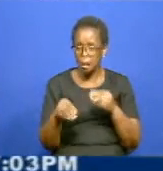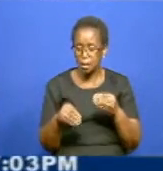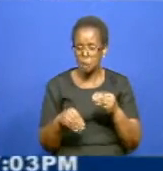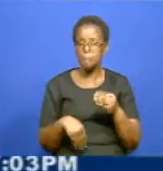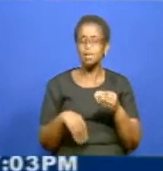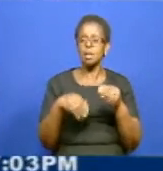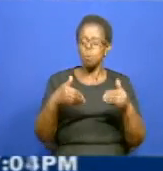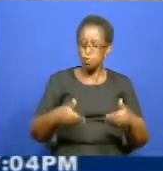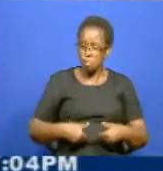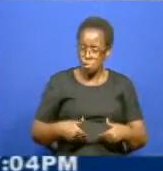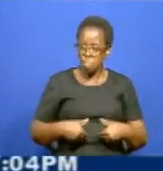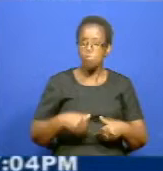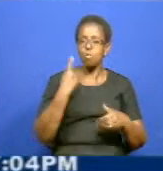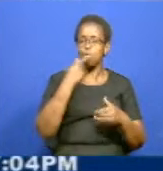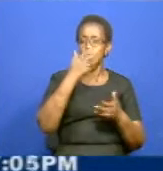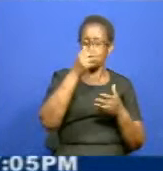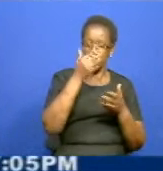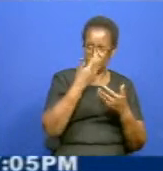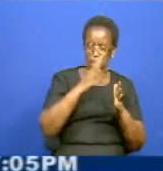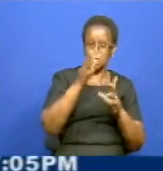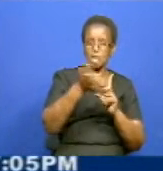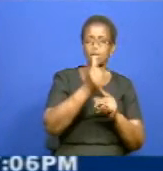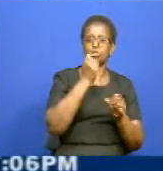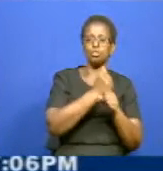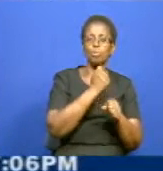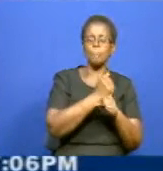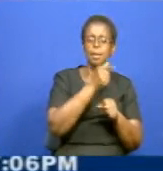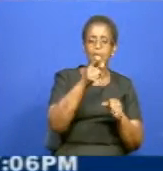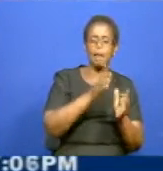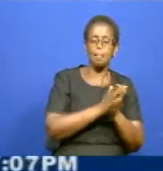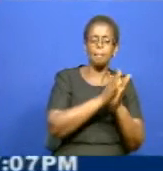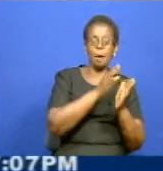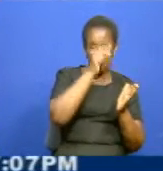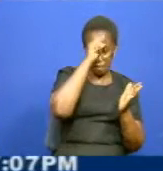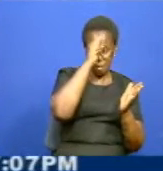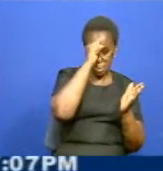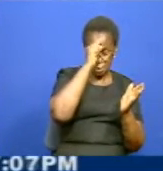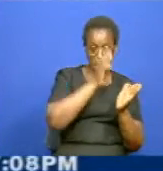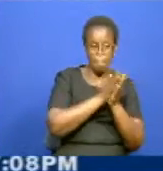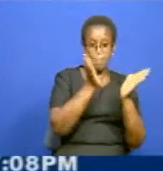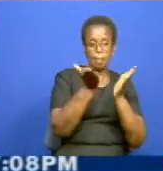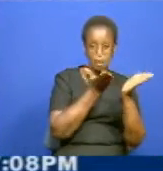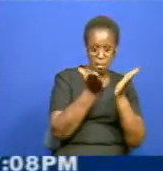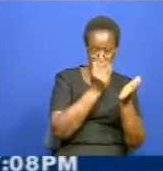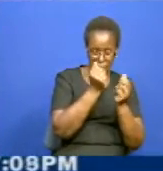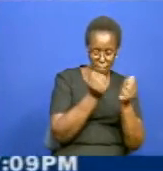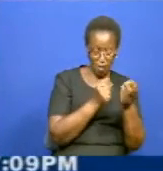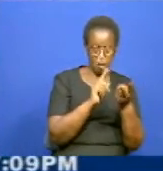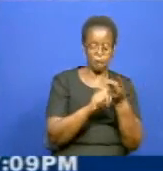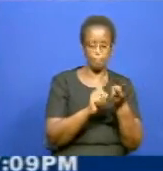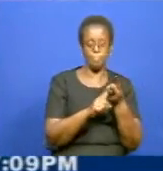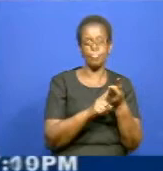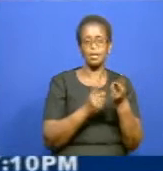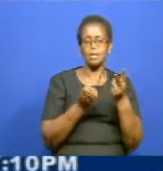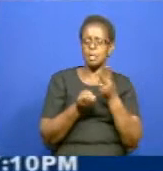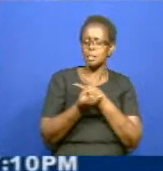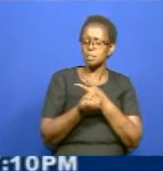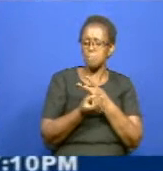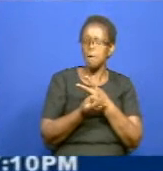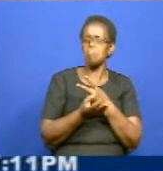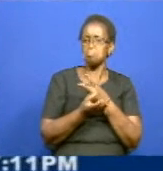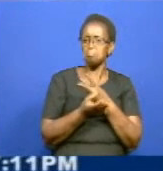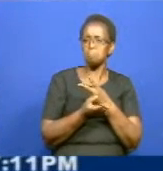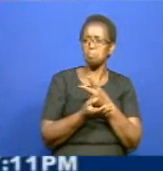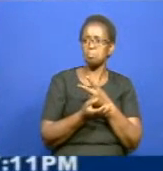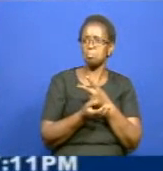youth employed in the public service. 2, explain state of implementation